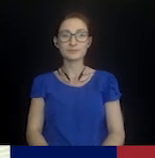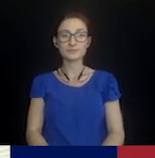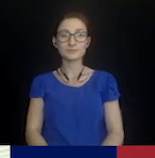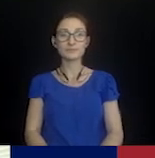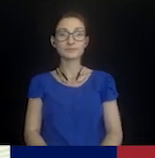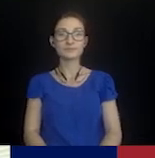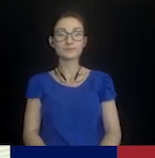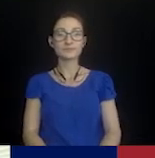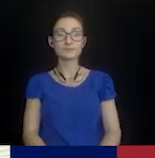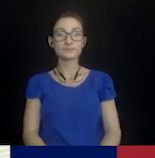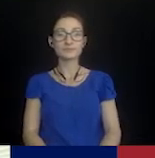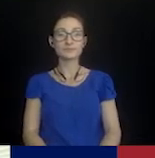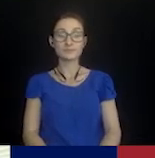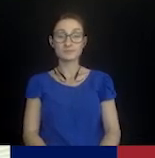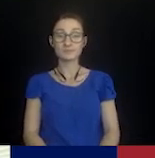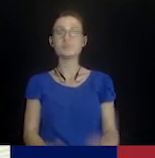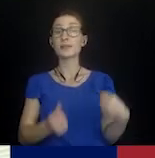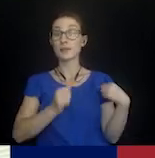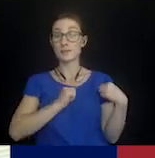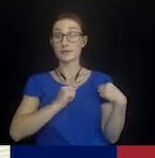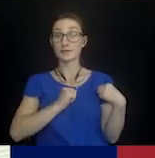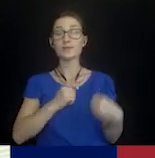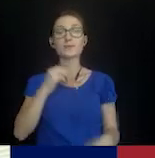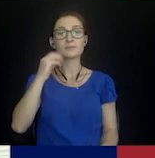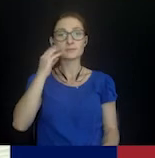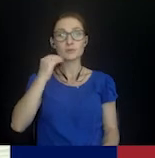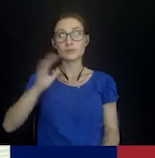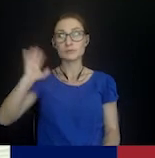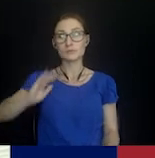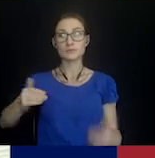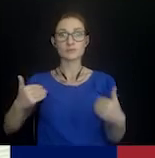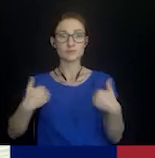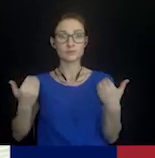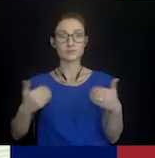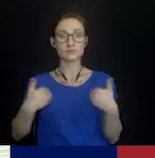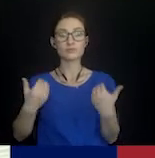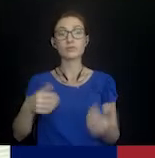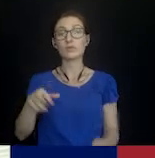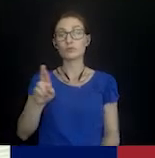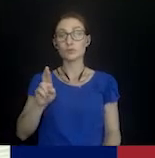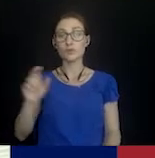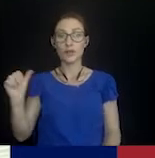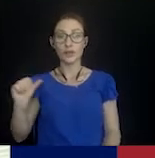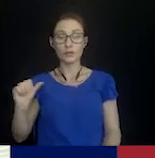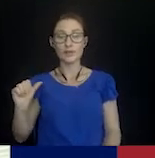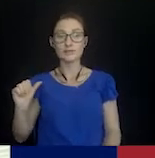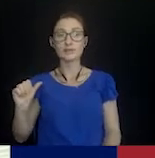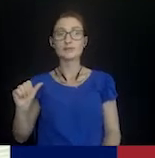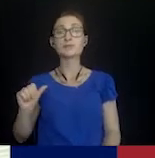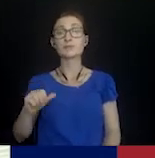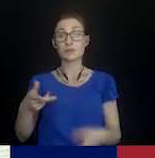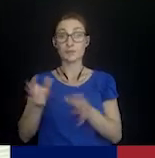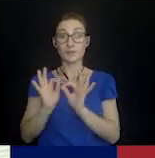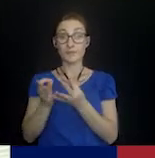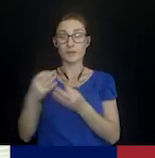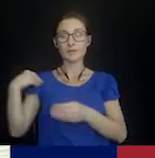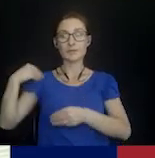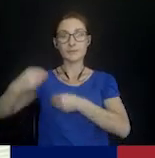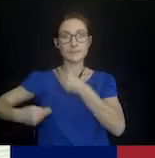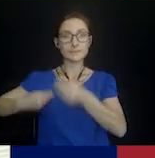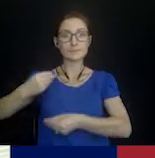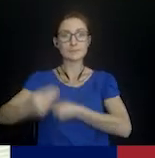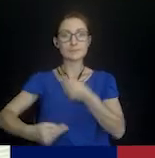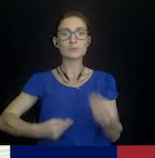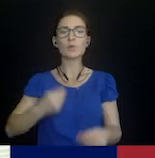As to myself, I have juvenile rheumatoid arthritis, and I come from a family that over the